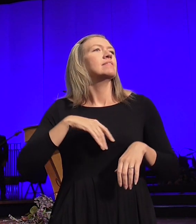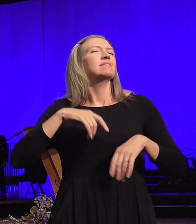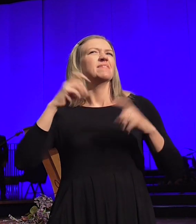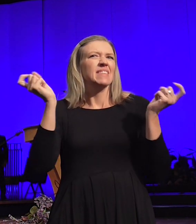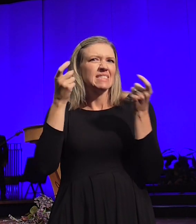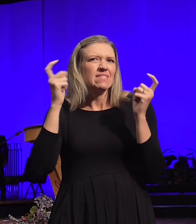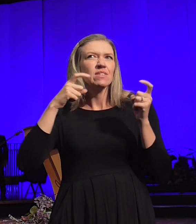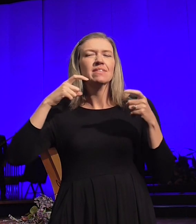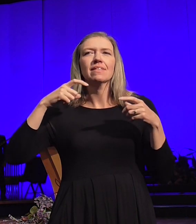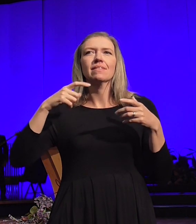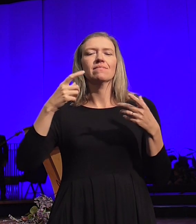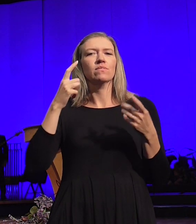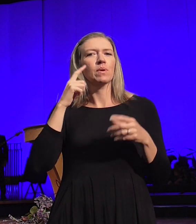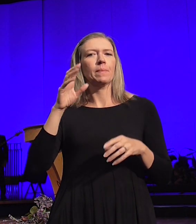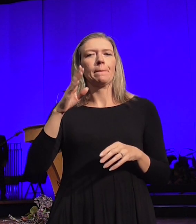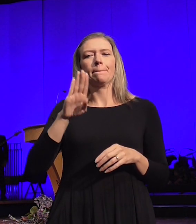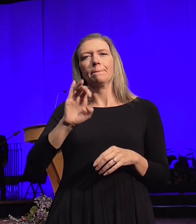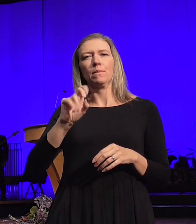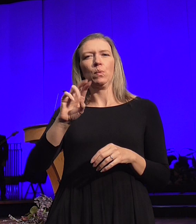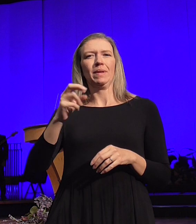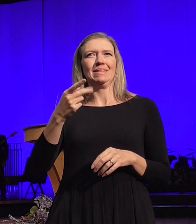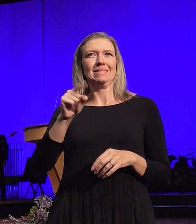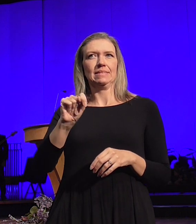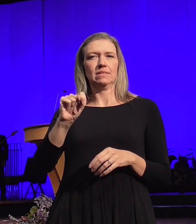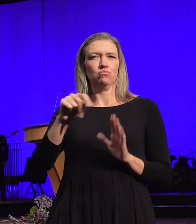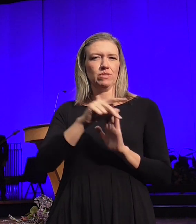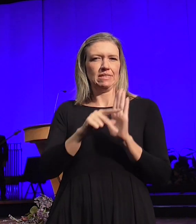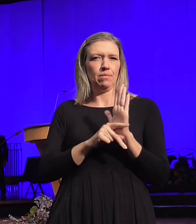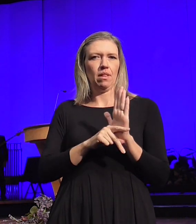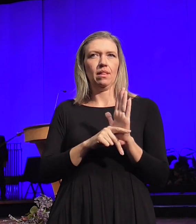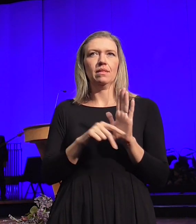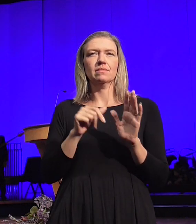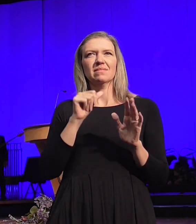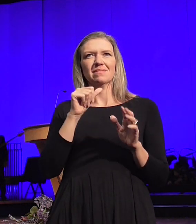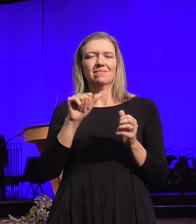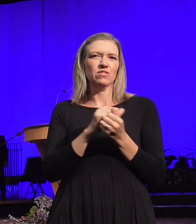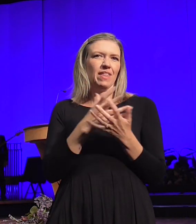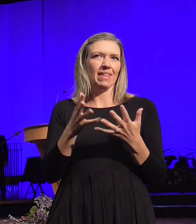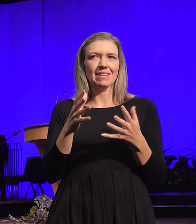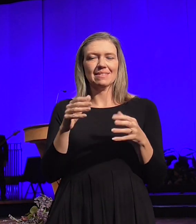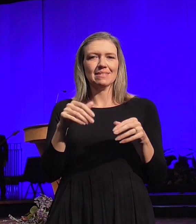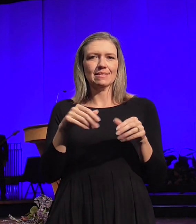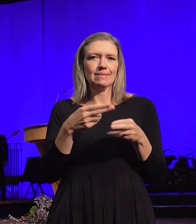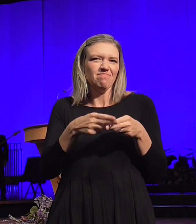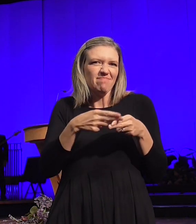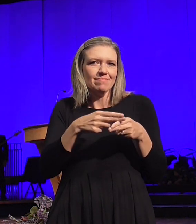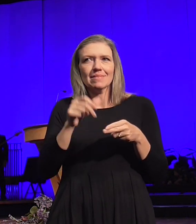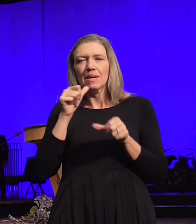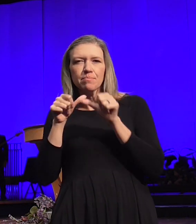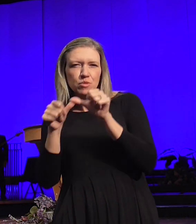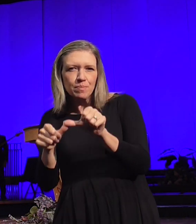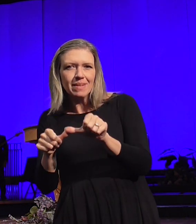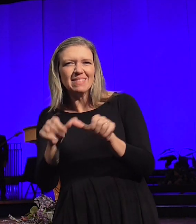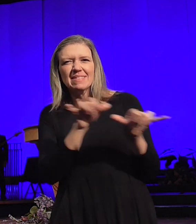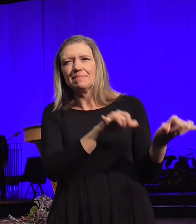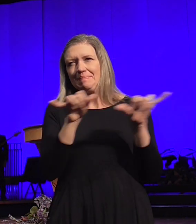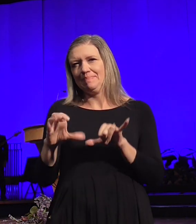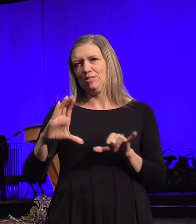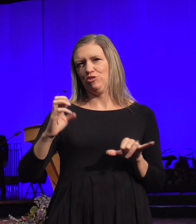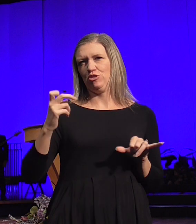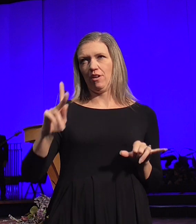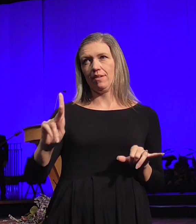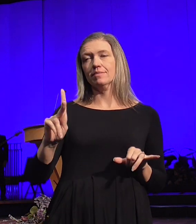that all things are impermanent. Is there anything more impermanent than chalk? But there's some beautiful art, and you can participate as well. So